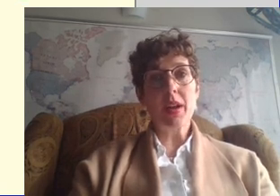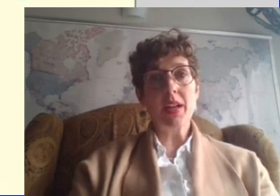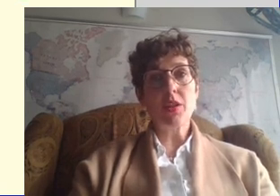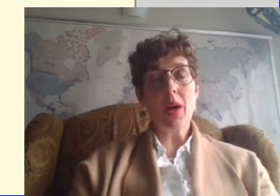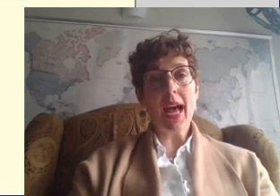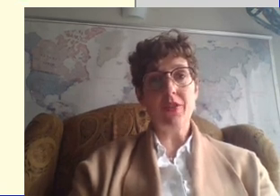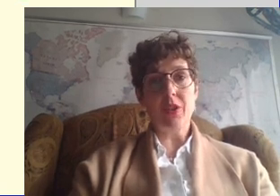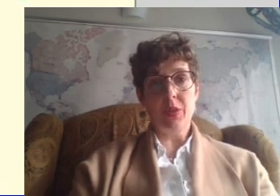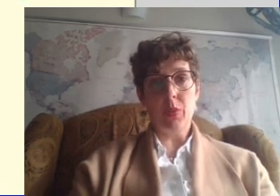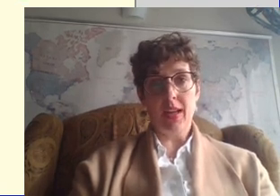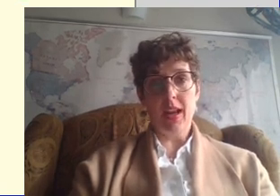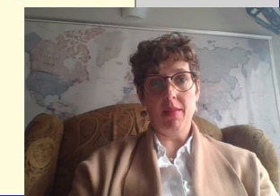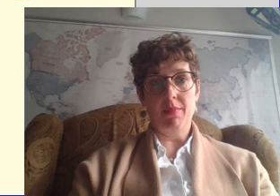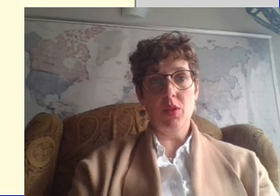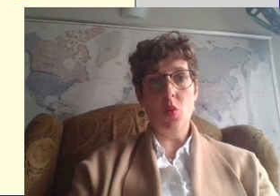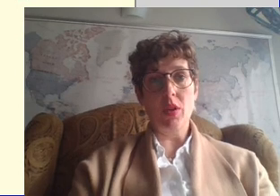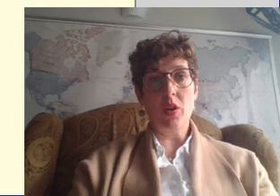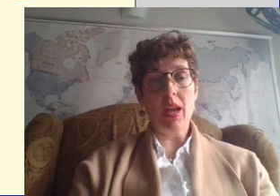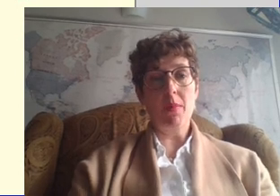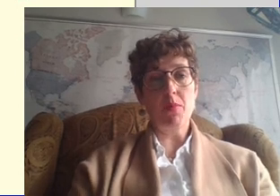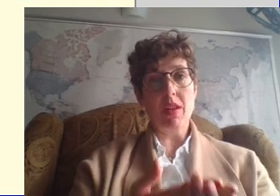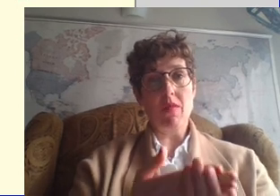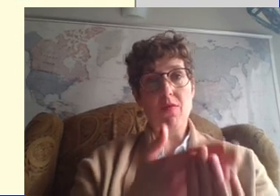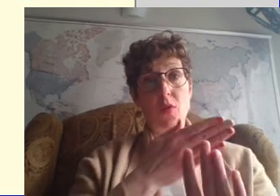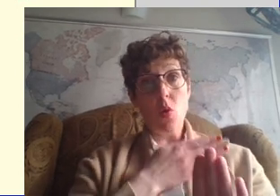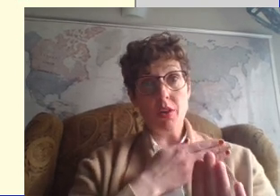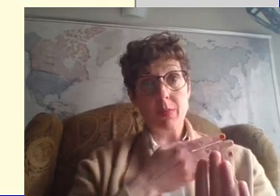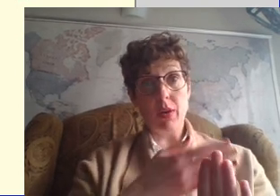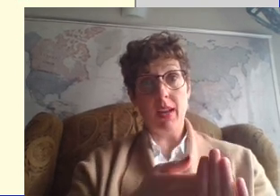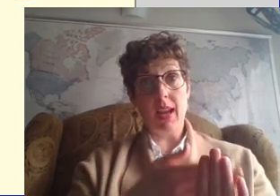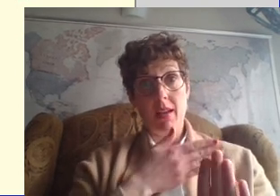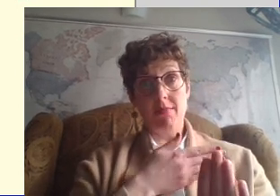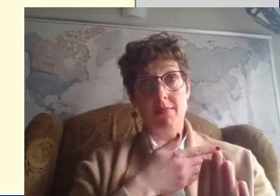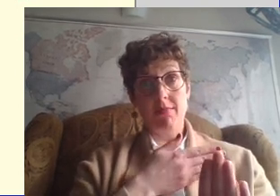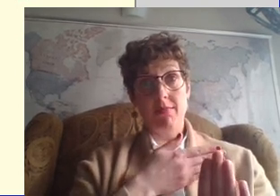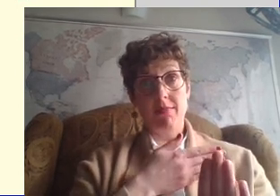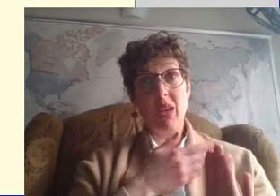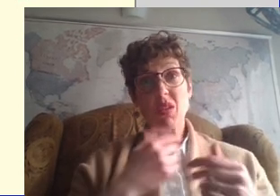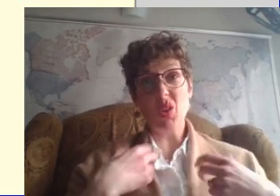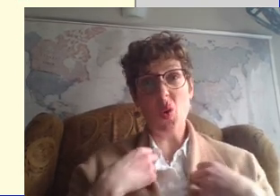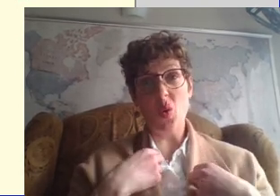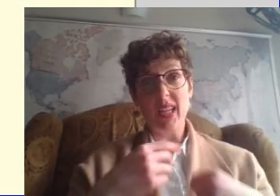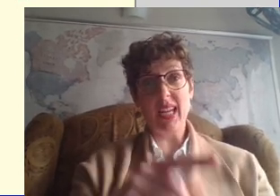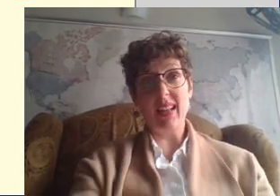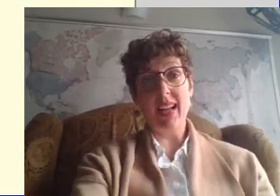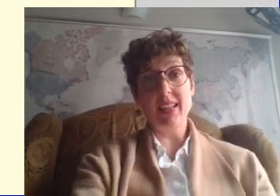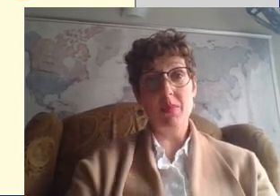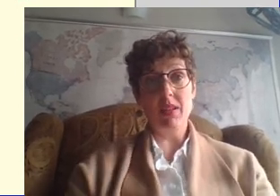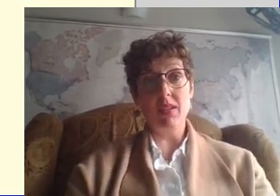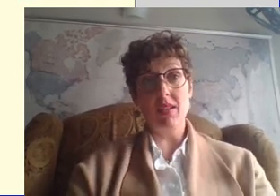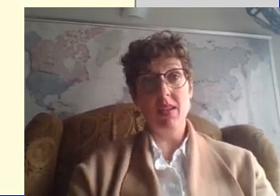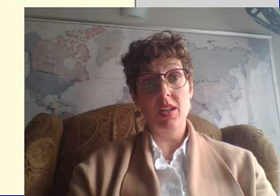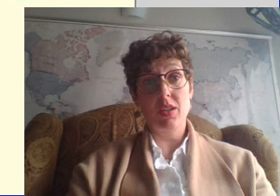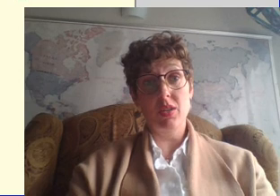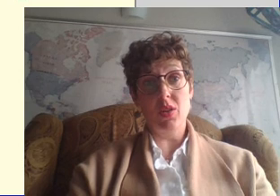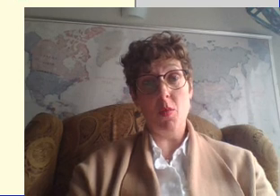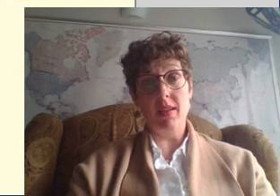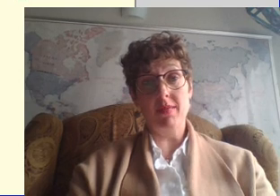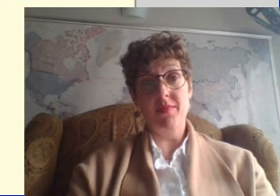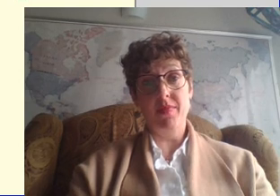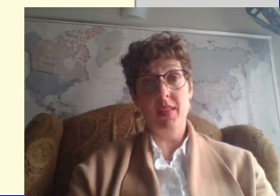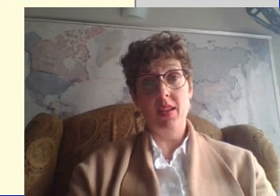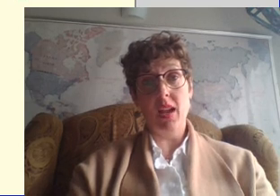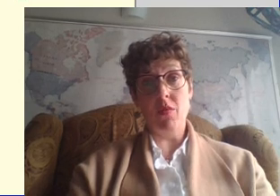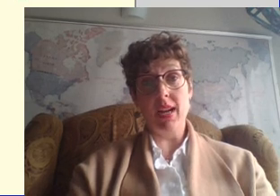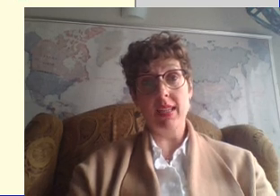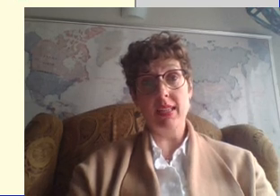What did Brennan do after spring came? So we know that before spring came, it was cold and he liked to build